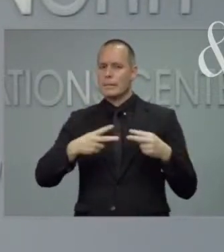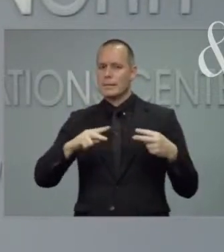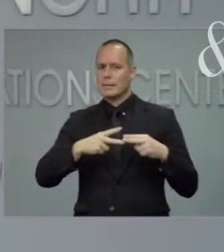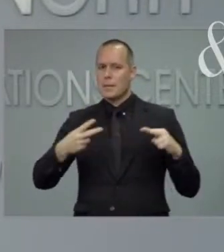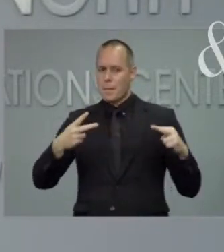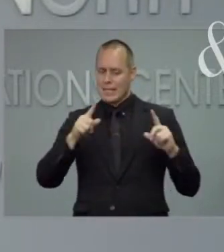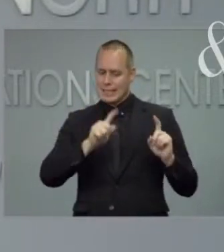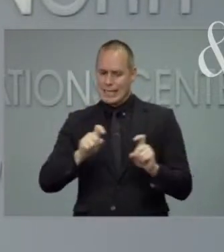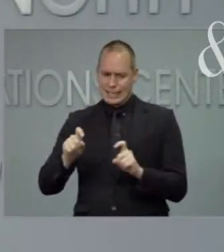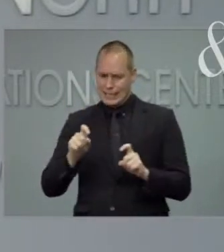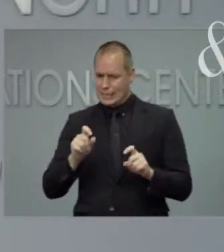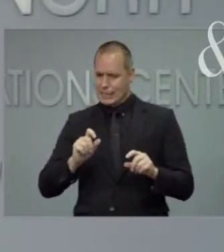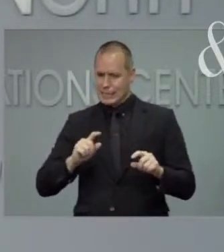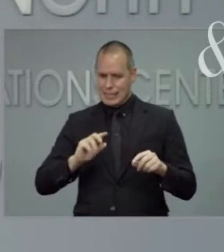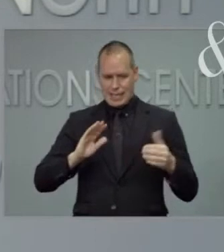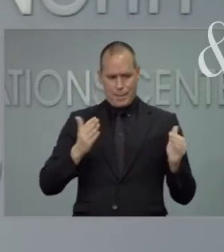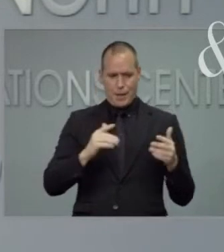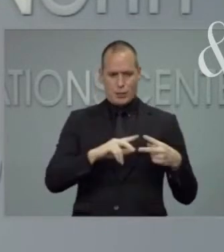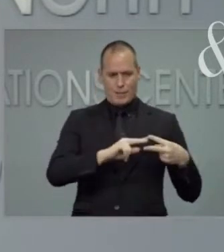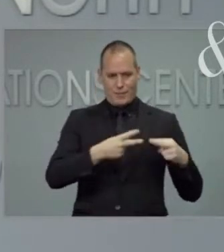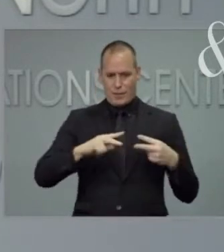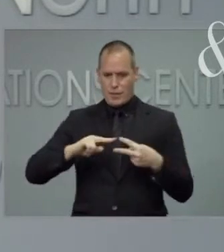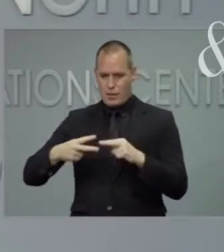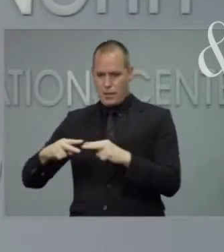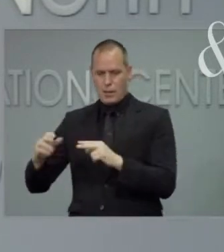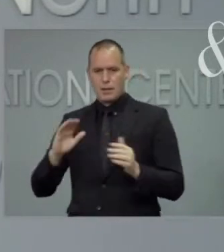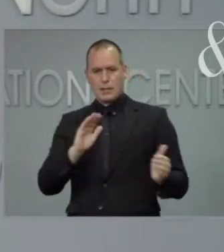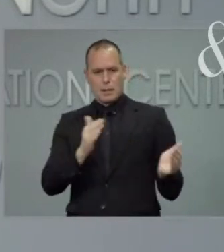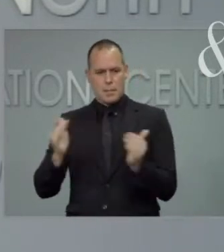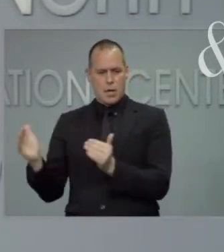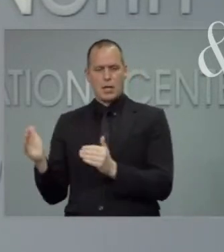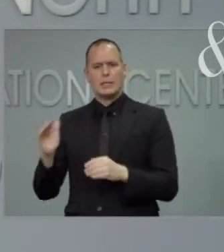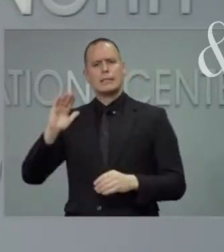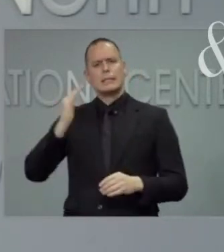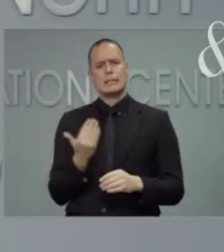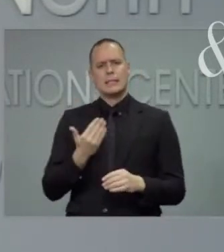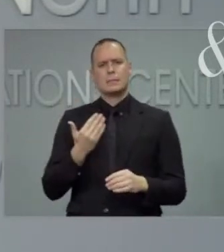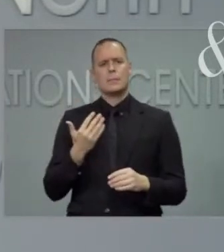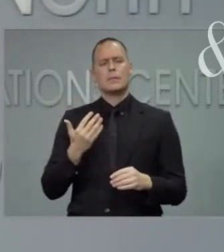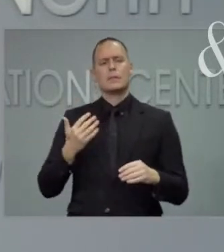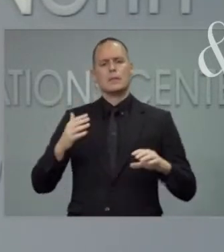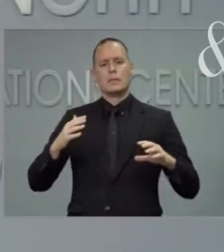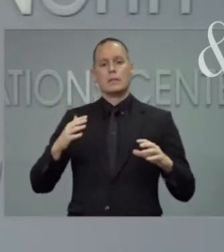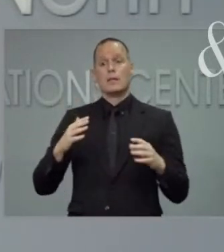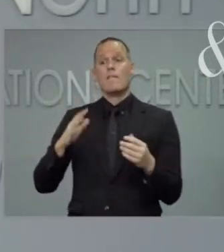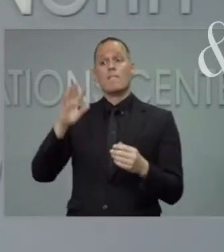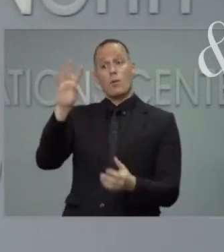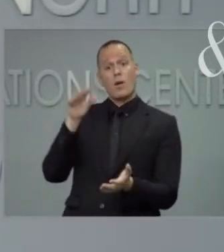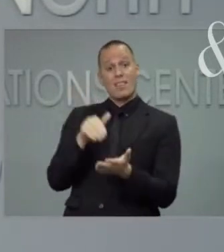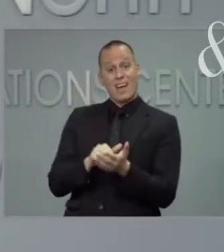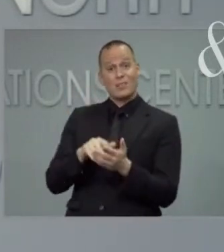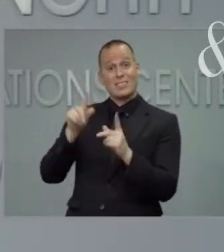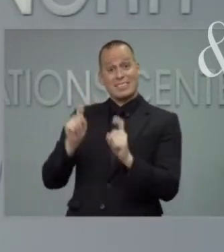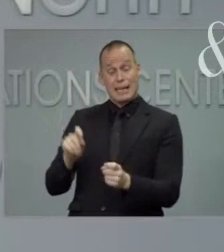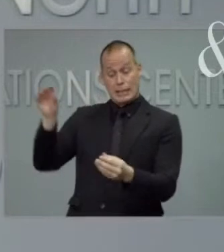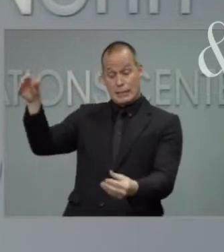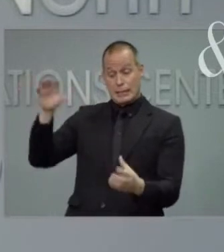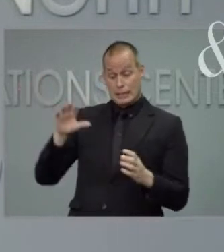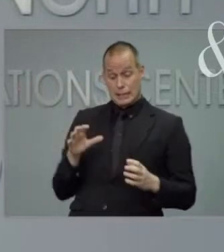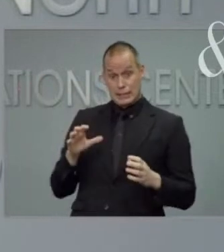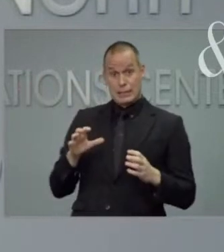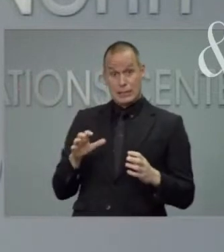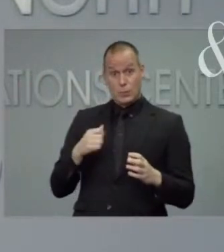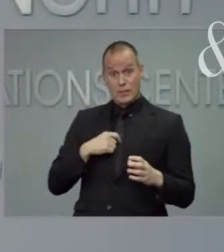variants. It shows that we're doing only about 4 out of every 1,000 tests to check for a genomic